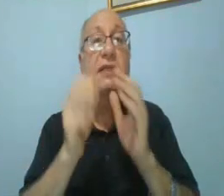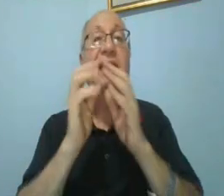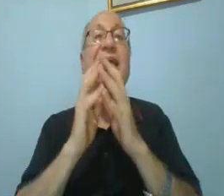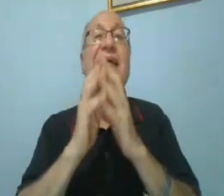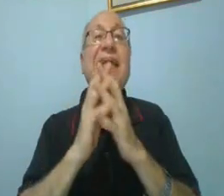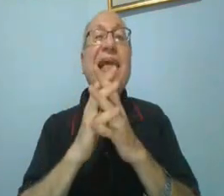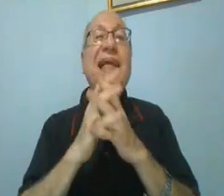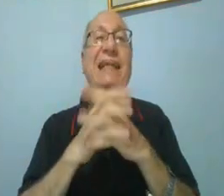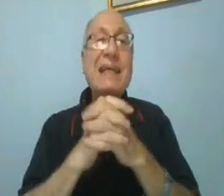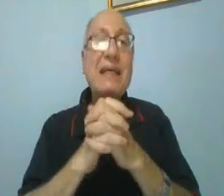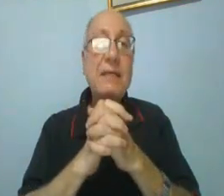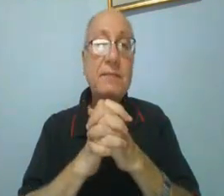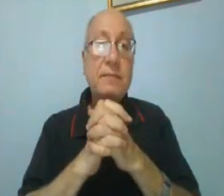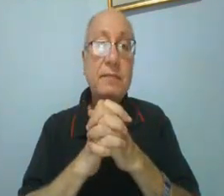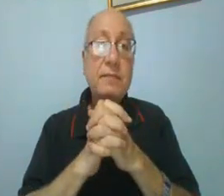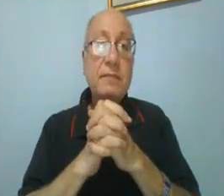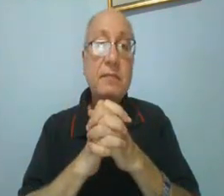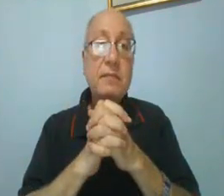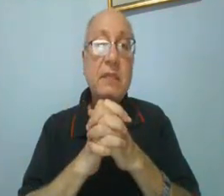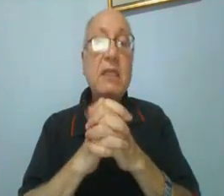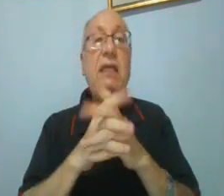all, cleaning.